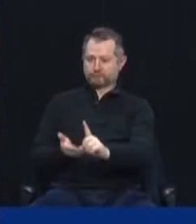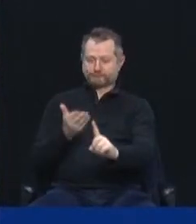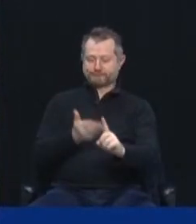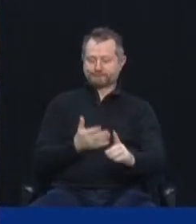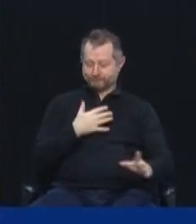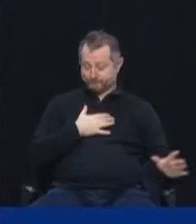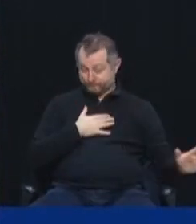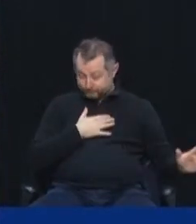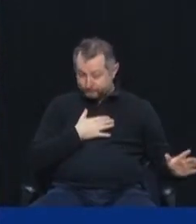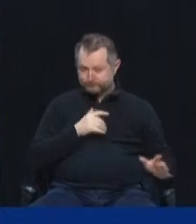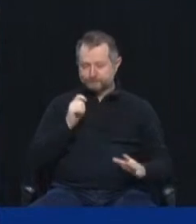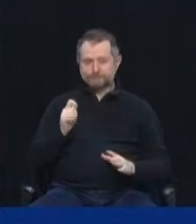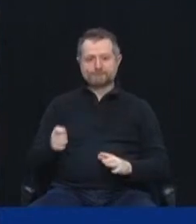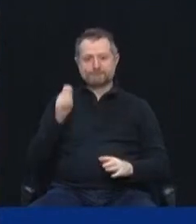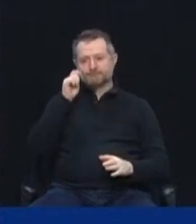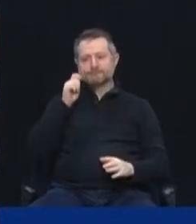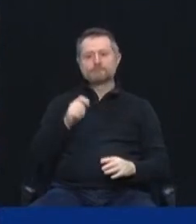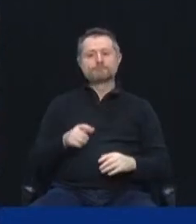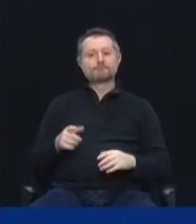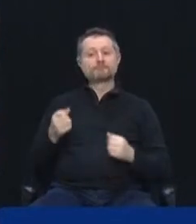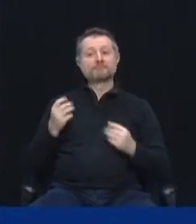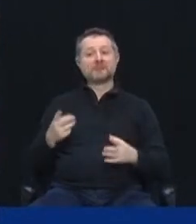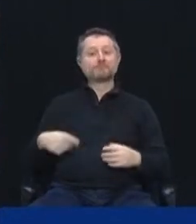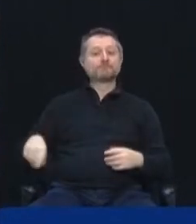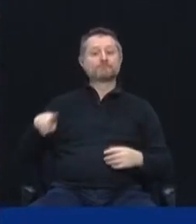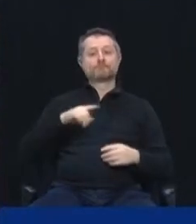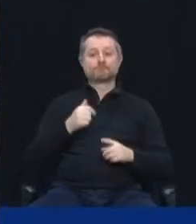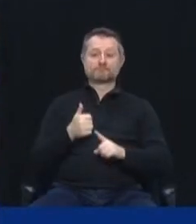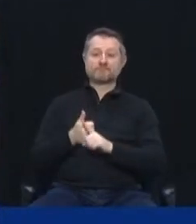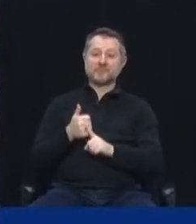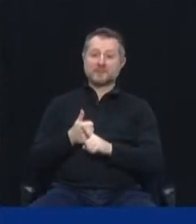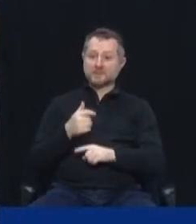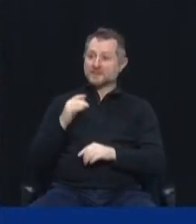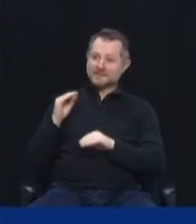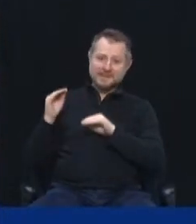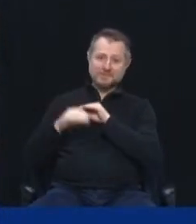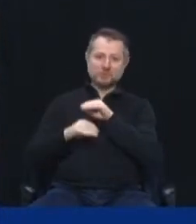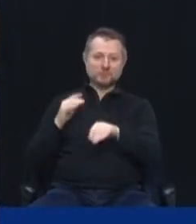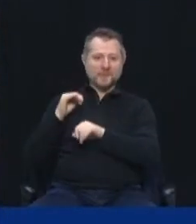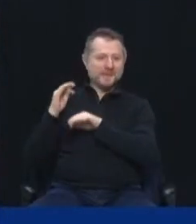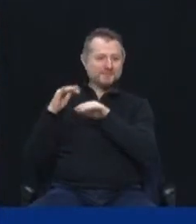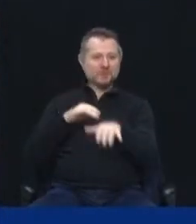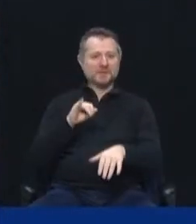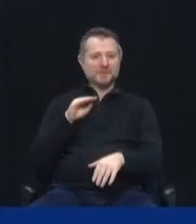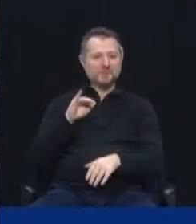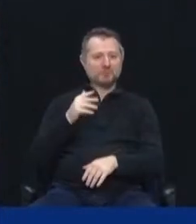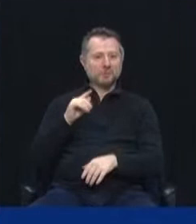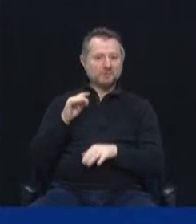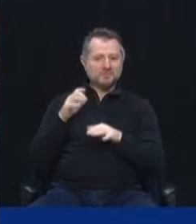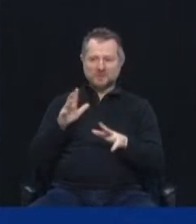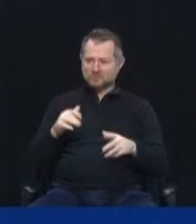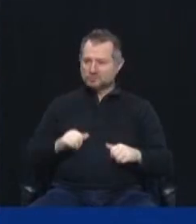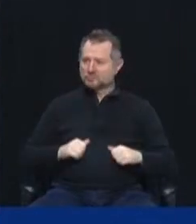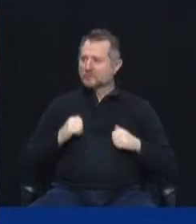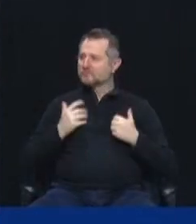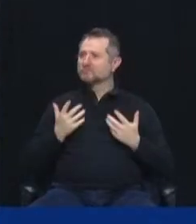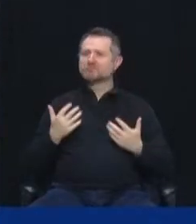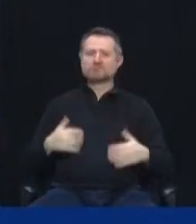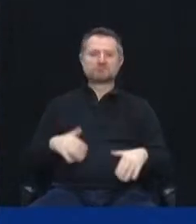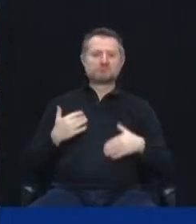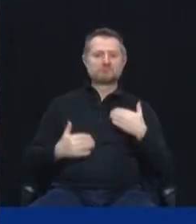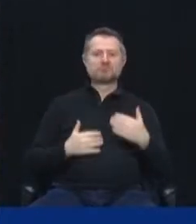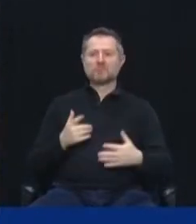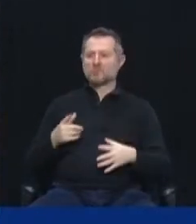Many are new immigrants, and they're proud to be here. And they want to do their part to